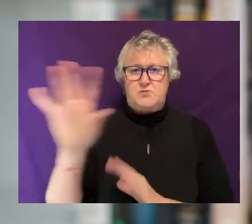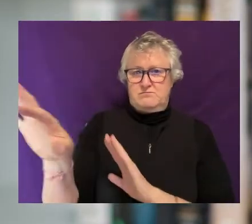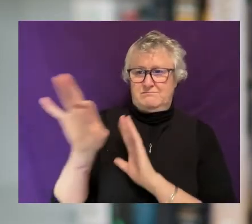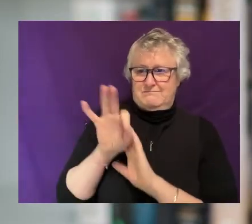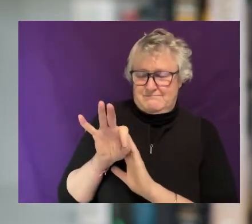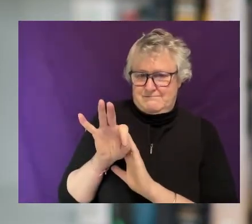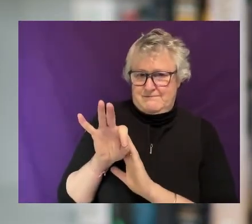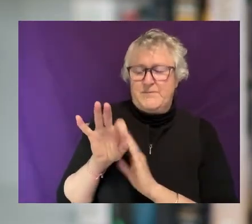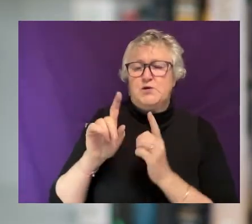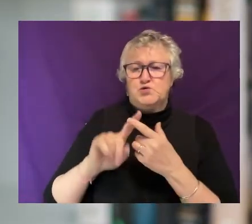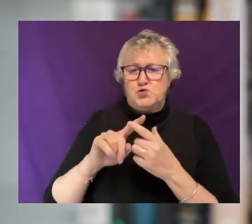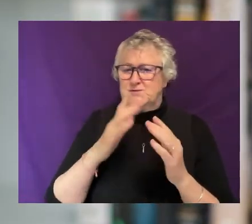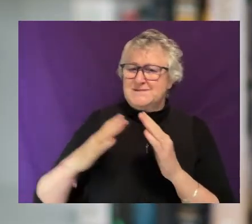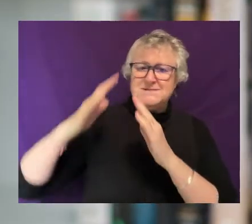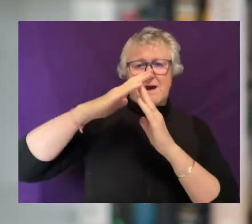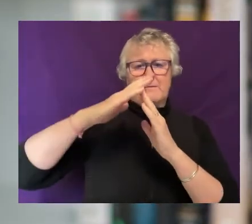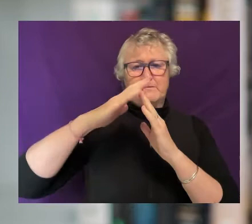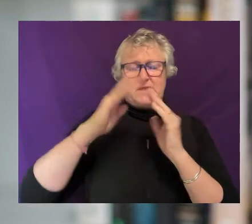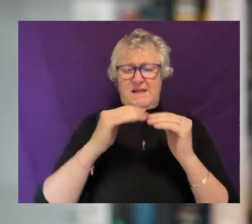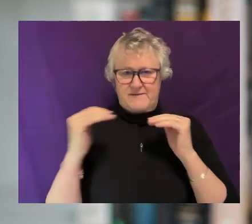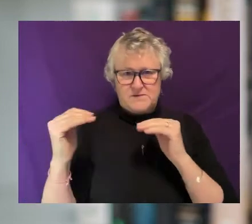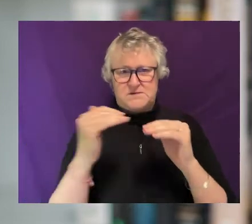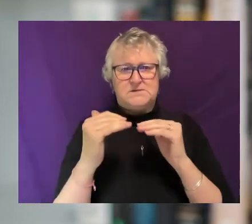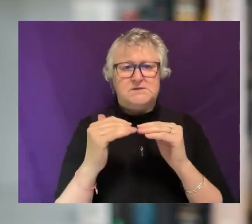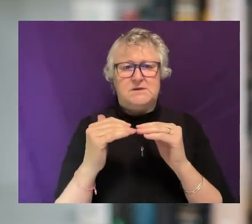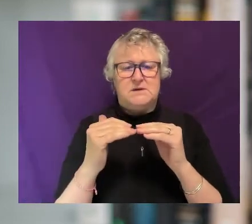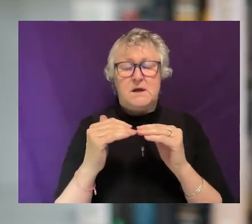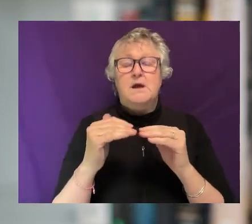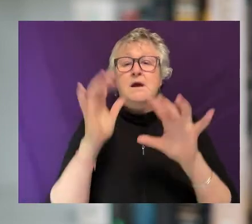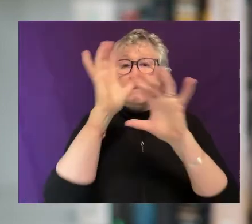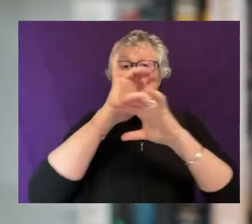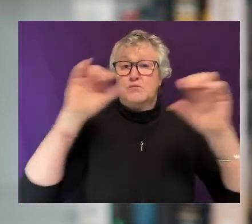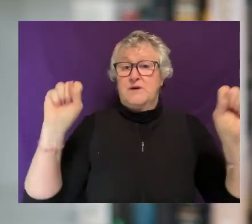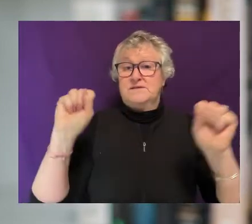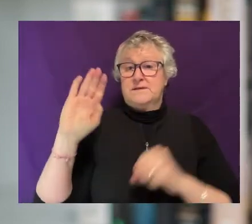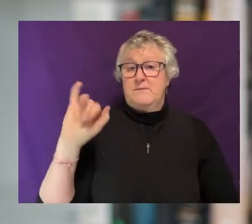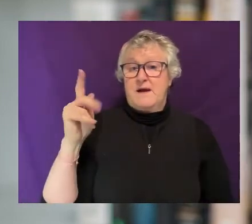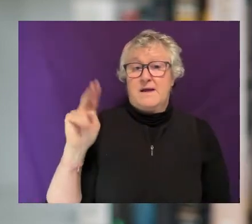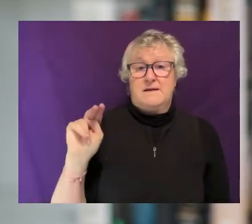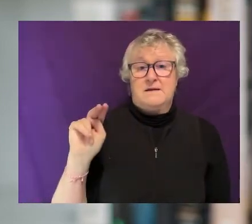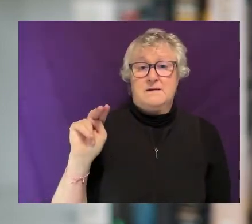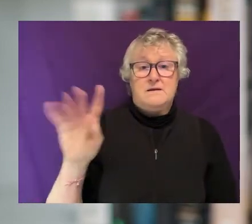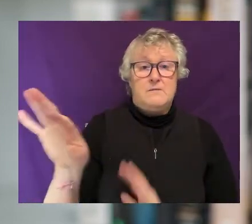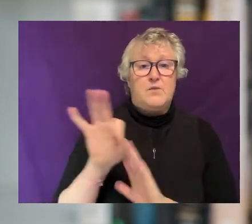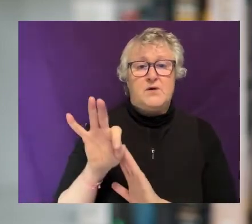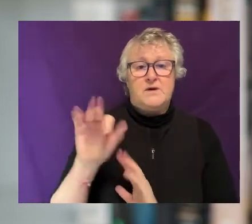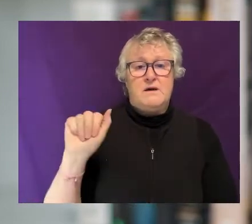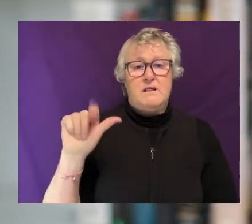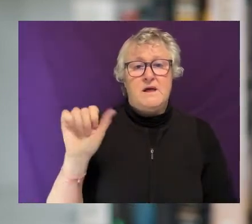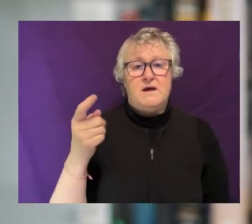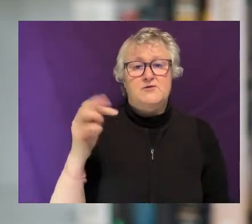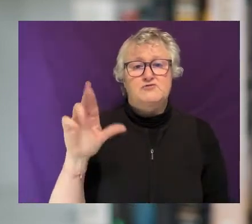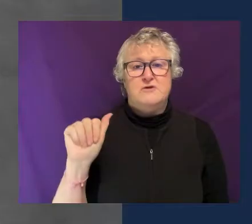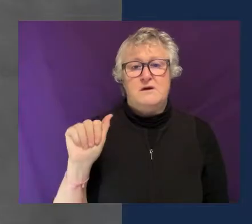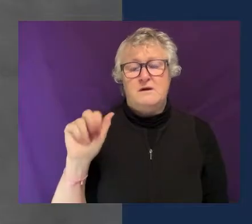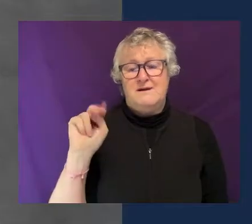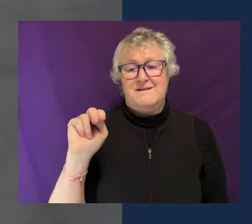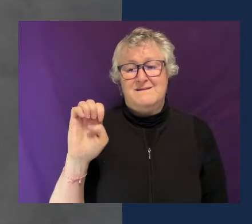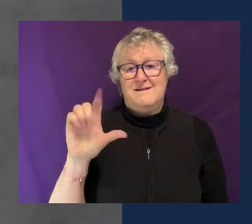appointed Alondra Nelson as Deputy Director for Science and Society in the Office of the Science and Technology